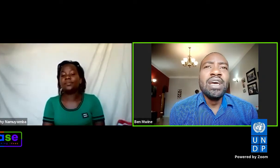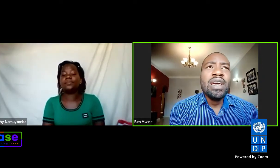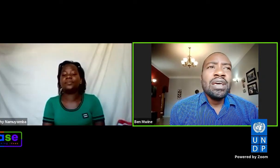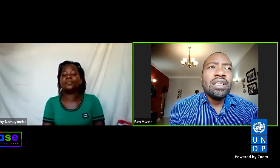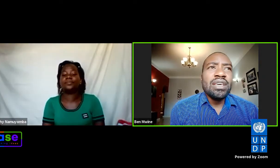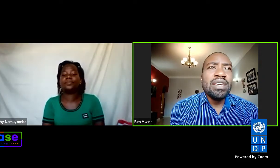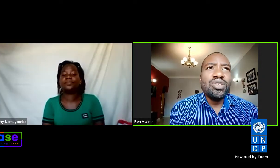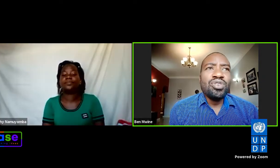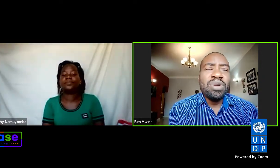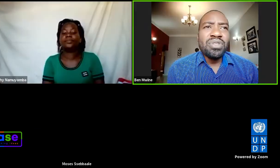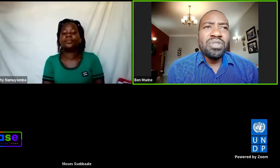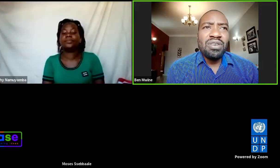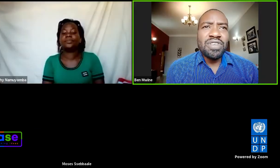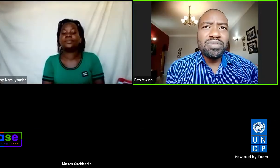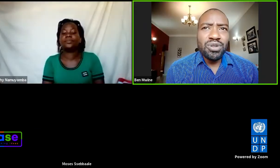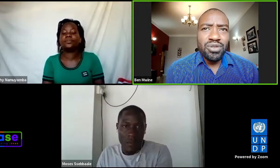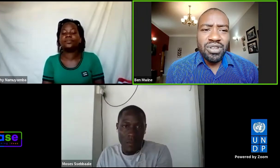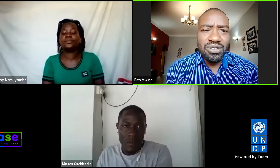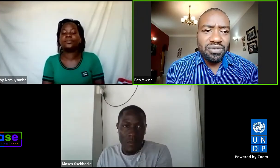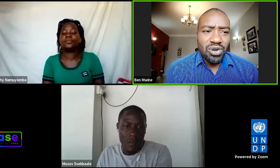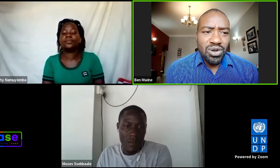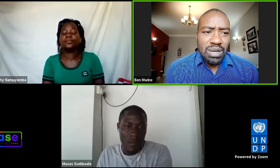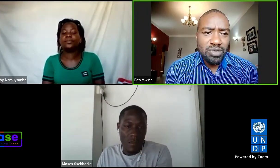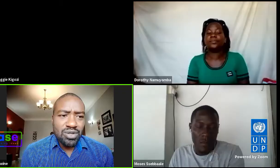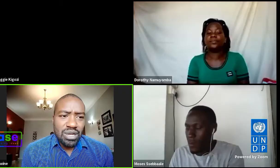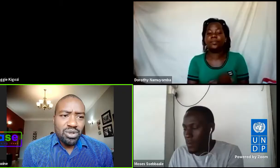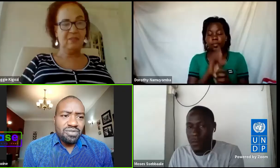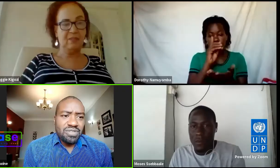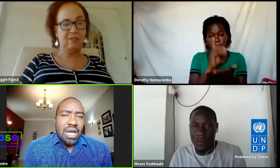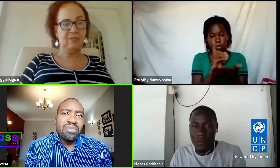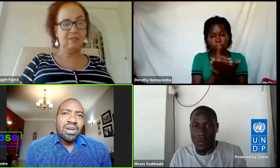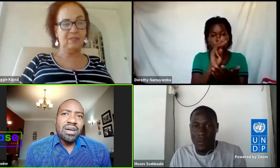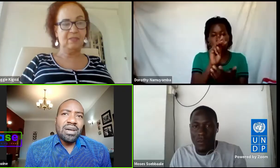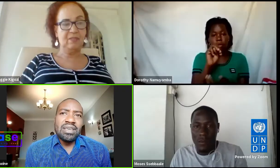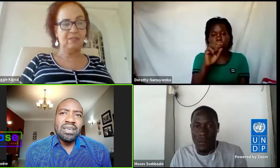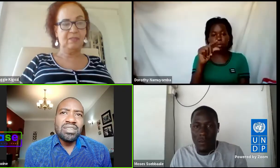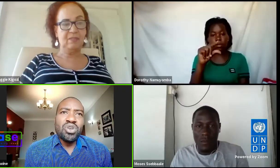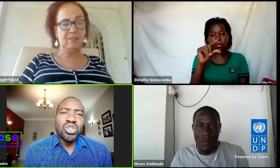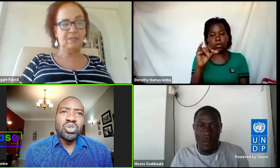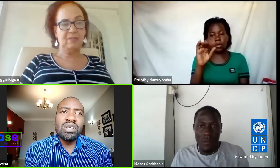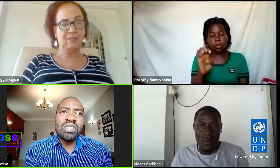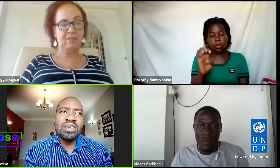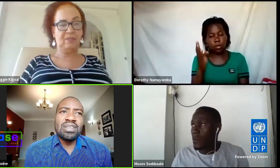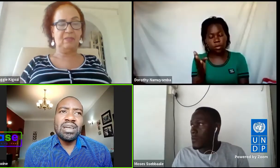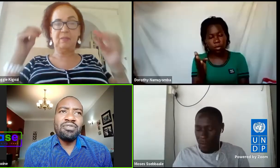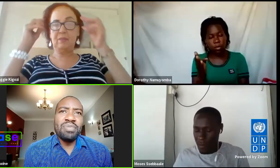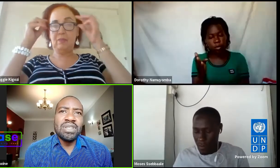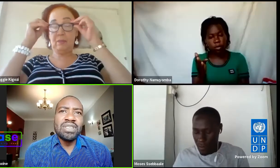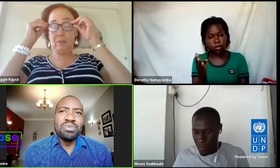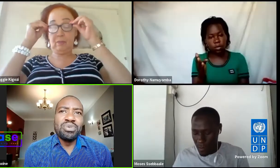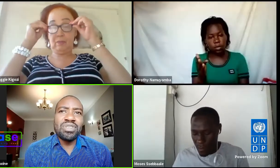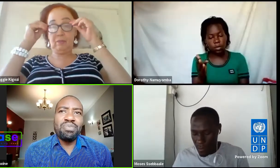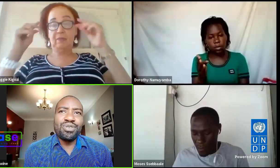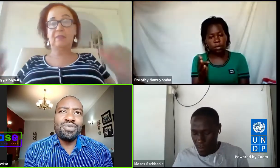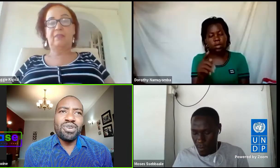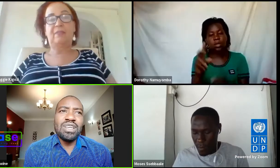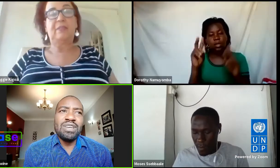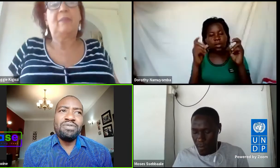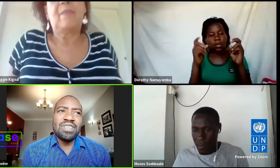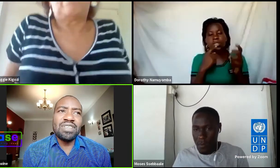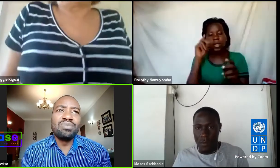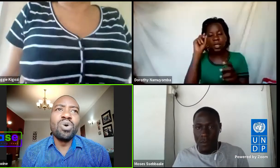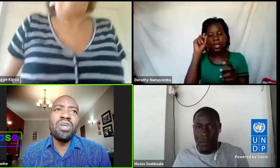again? You've been with the Investment Authority for a very long time. You spent quite a bit of time there. There's this notion that the government seems to support